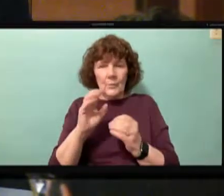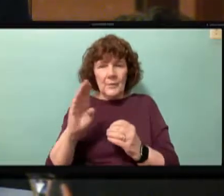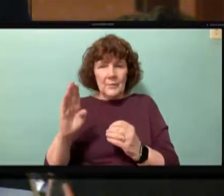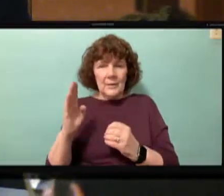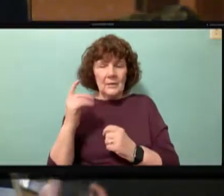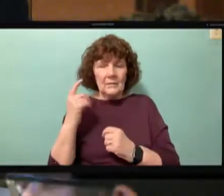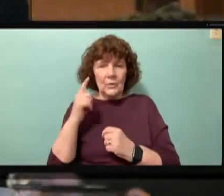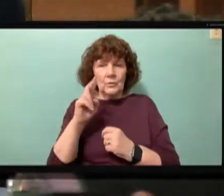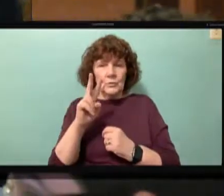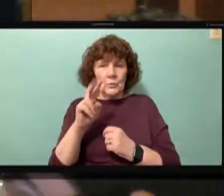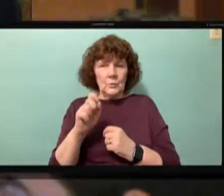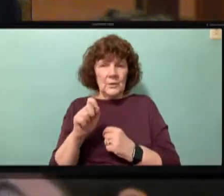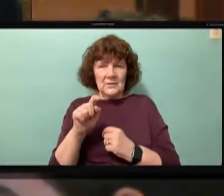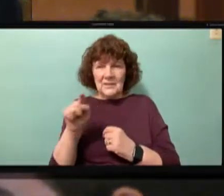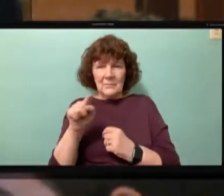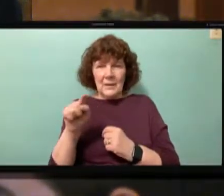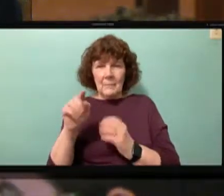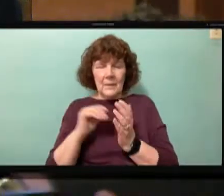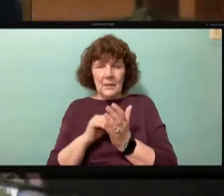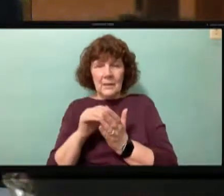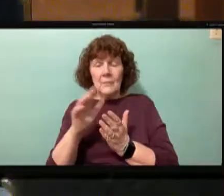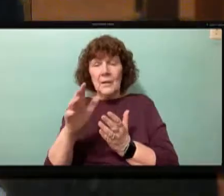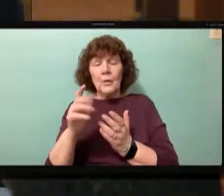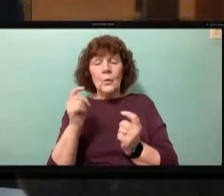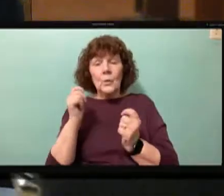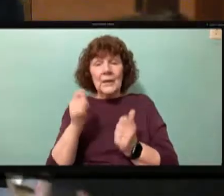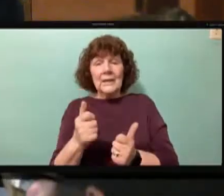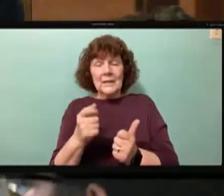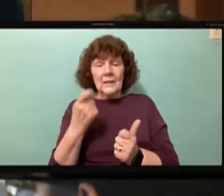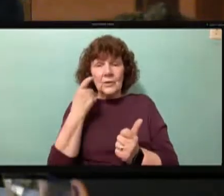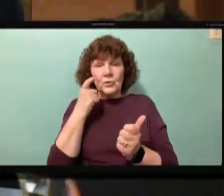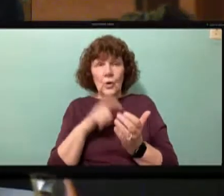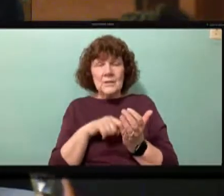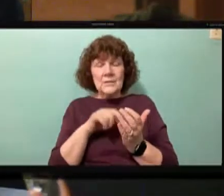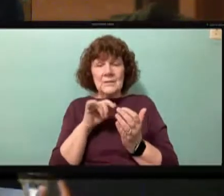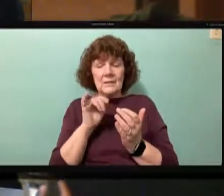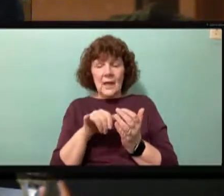million. Finally, just quickly noting that